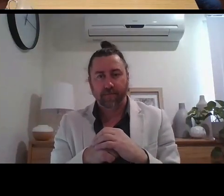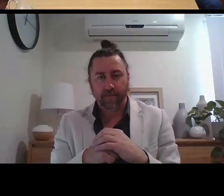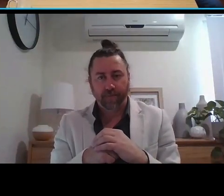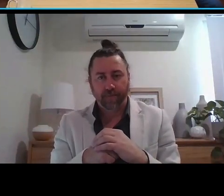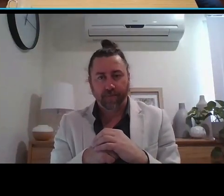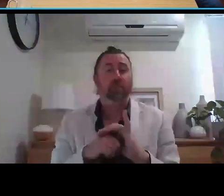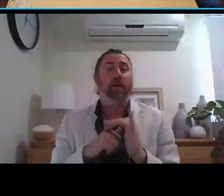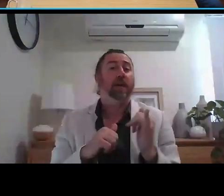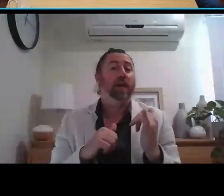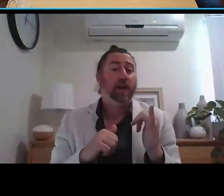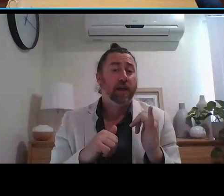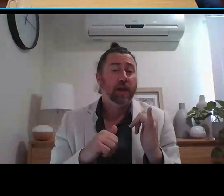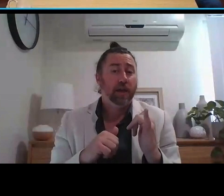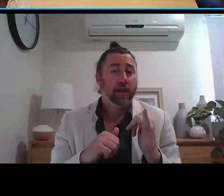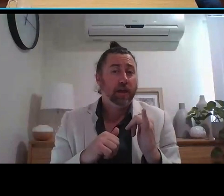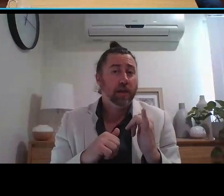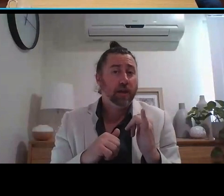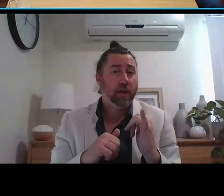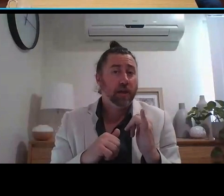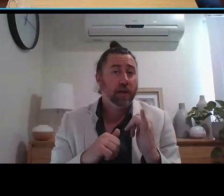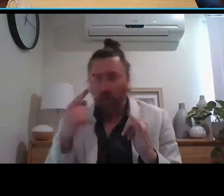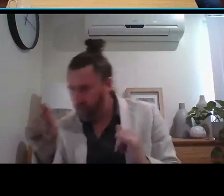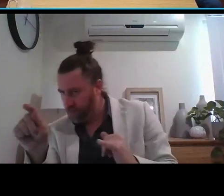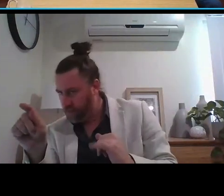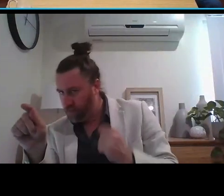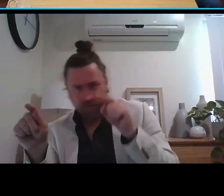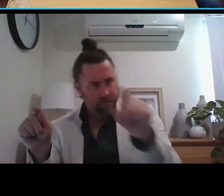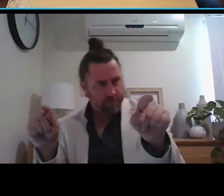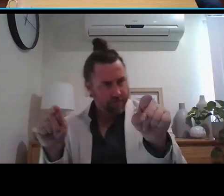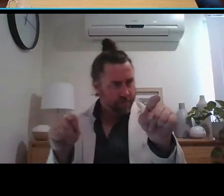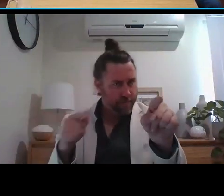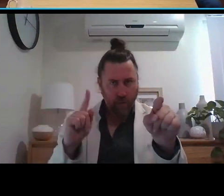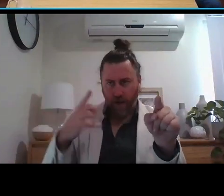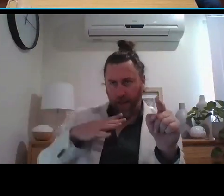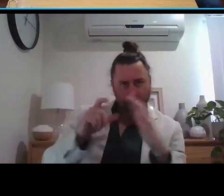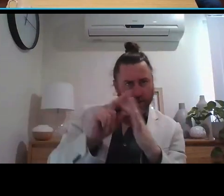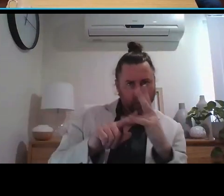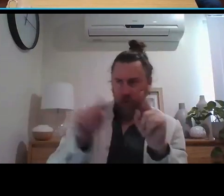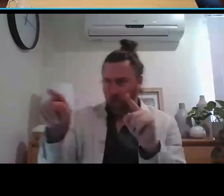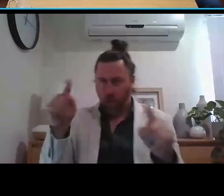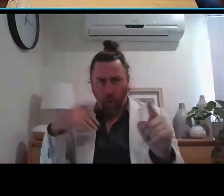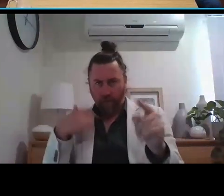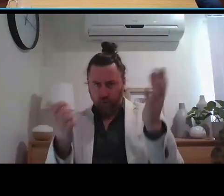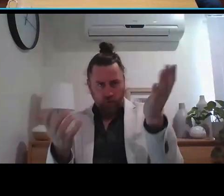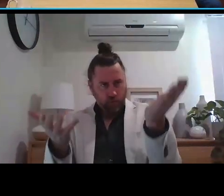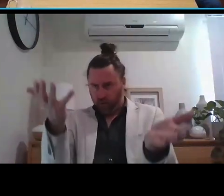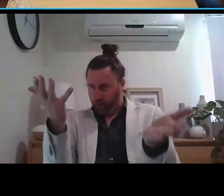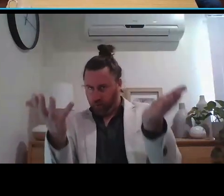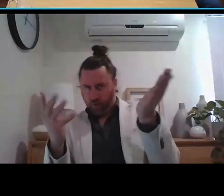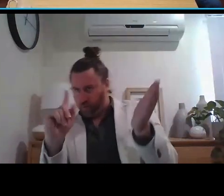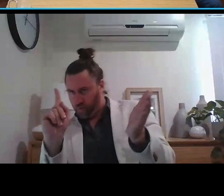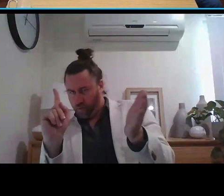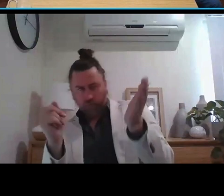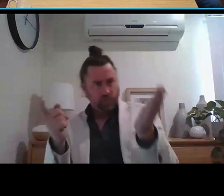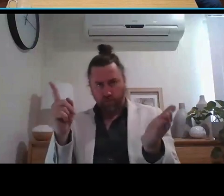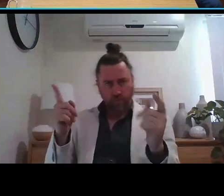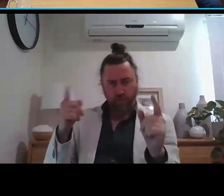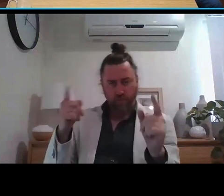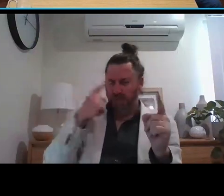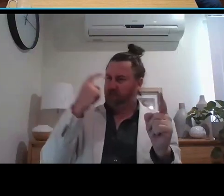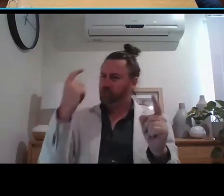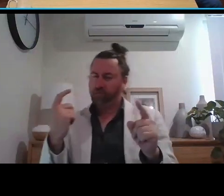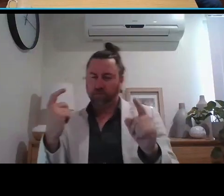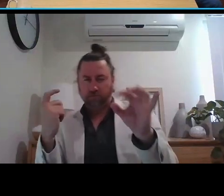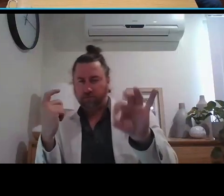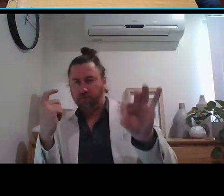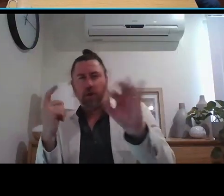more than one indicator in the category, then we weight the measures based on their severity. So